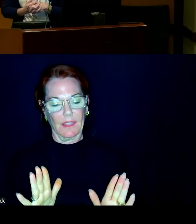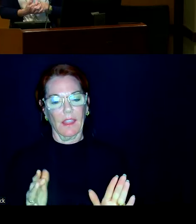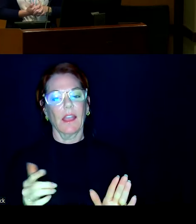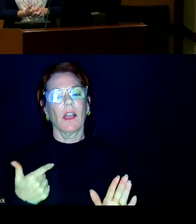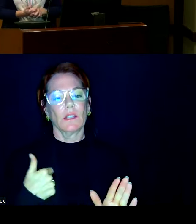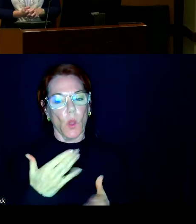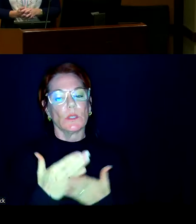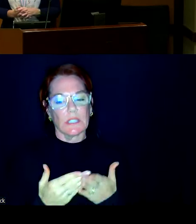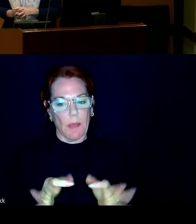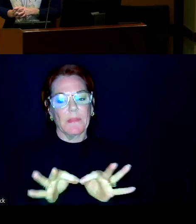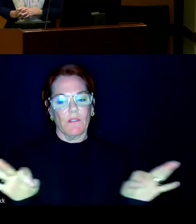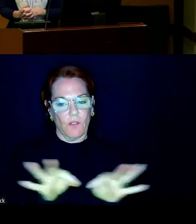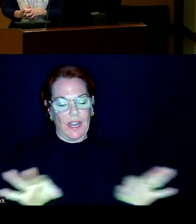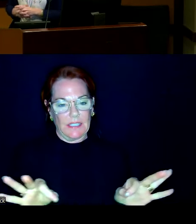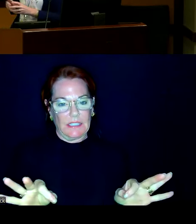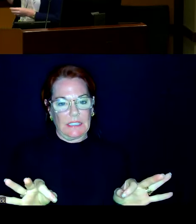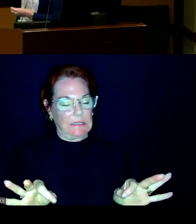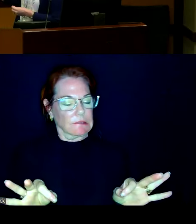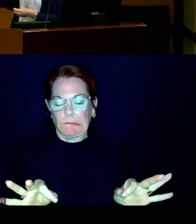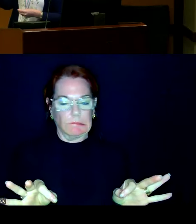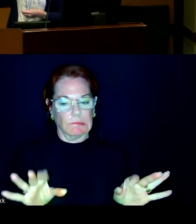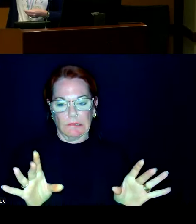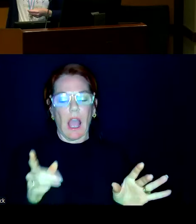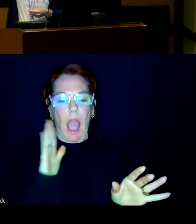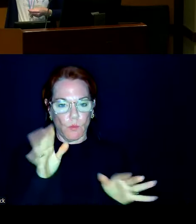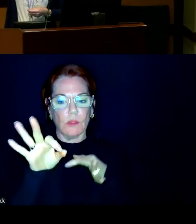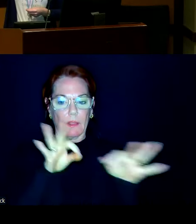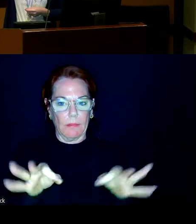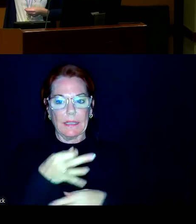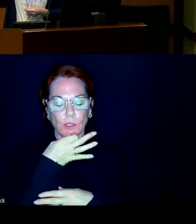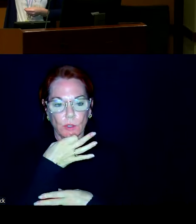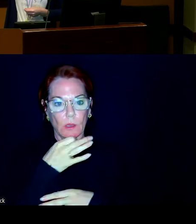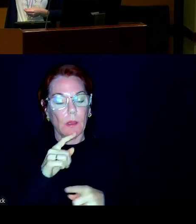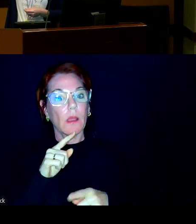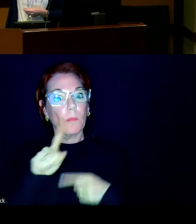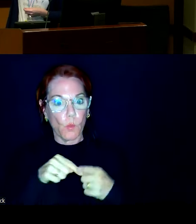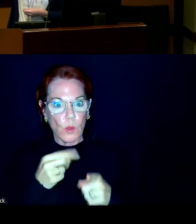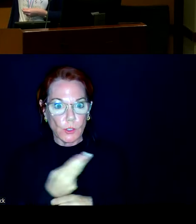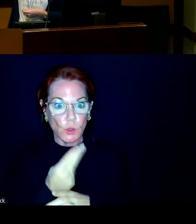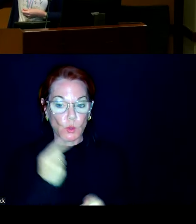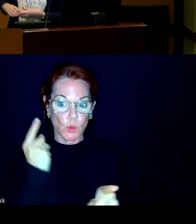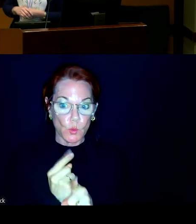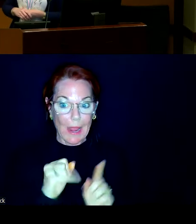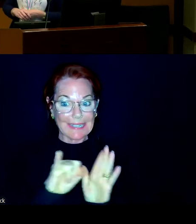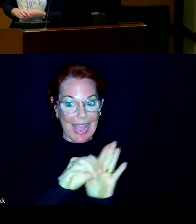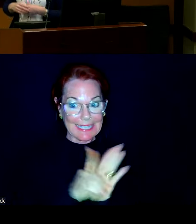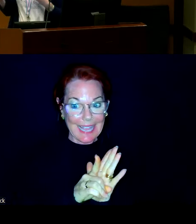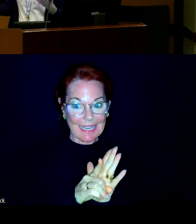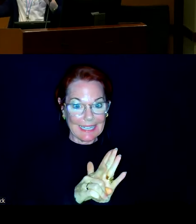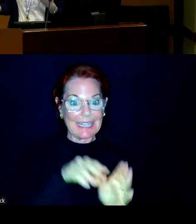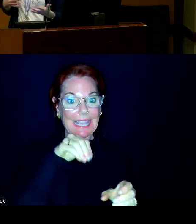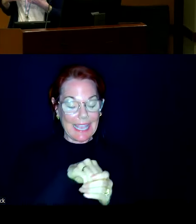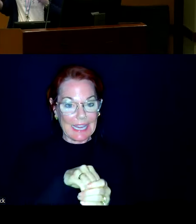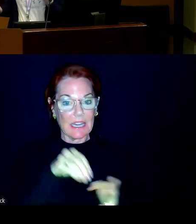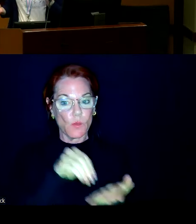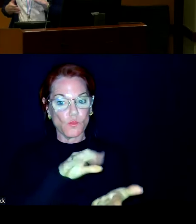some of those in a little bit. But it's really huge when we use somebody's correct identity in their medical records that they can see. Even